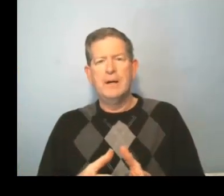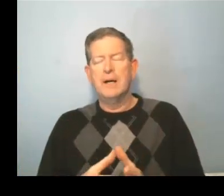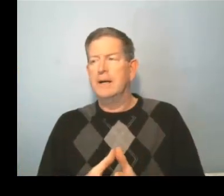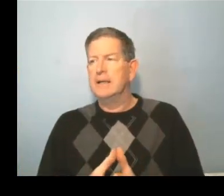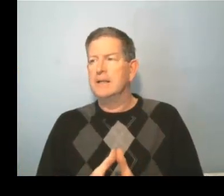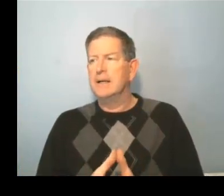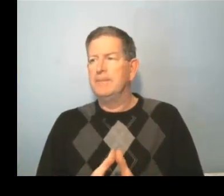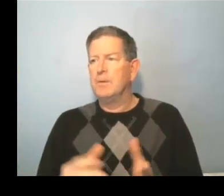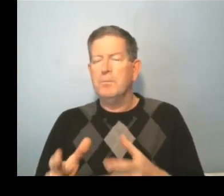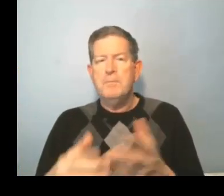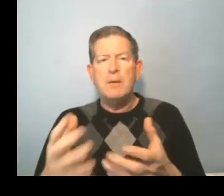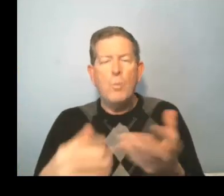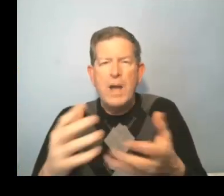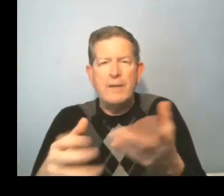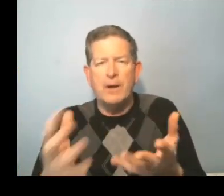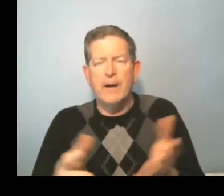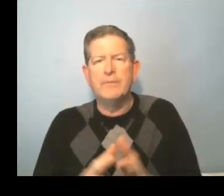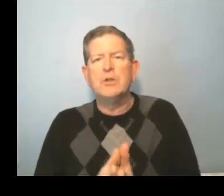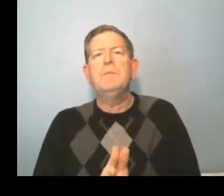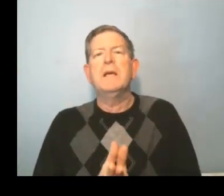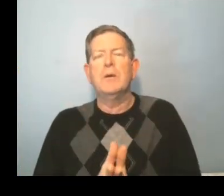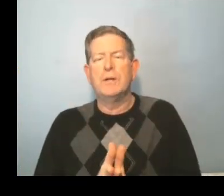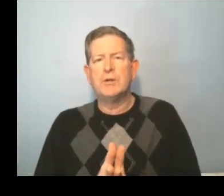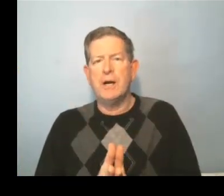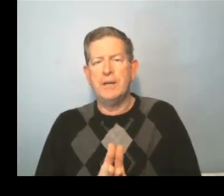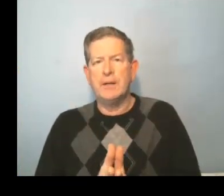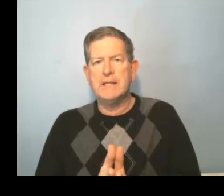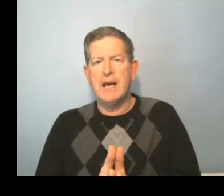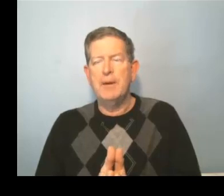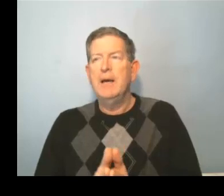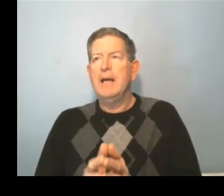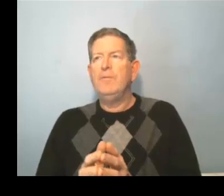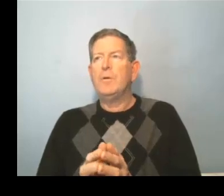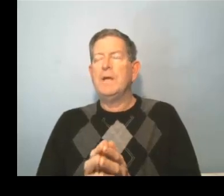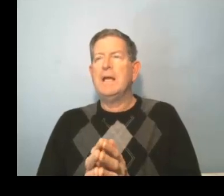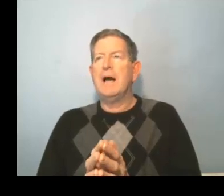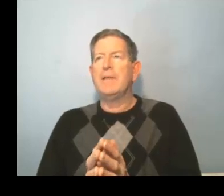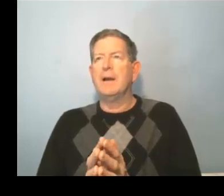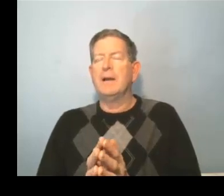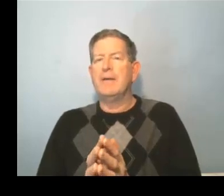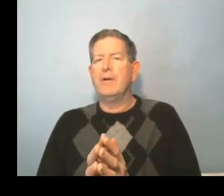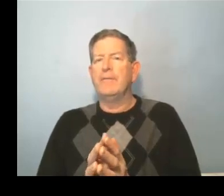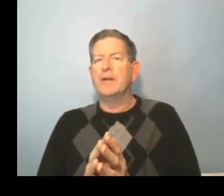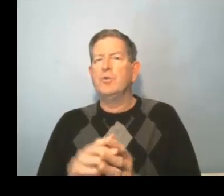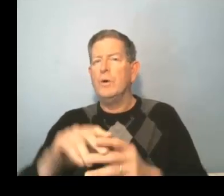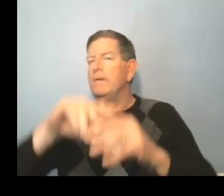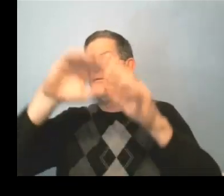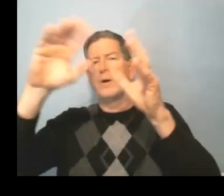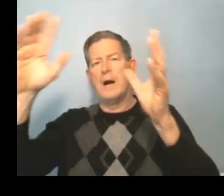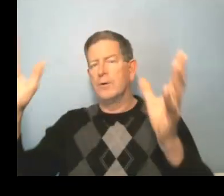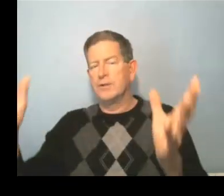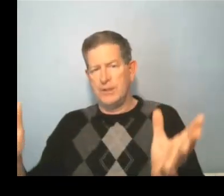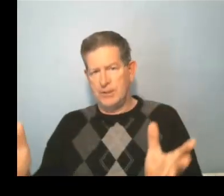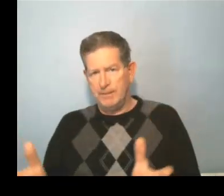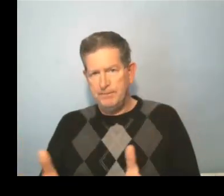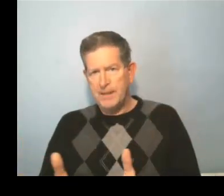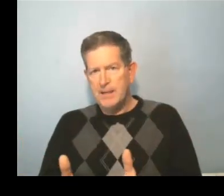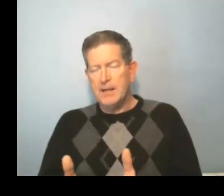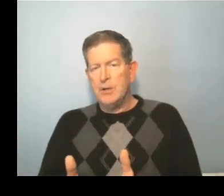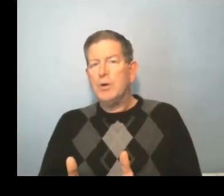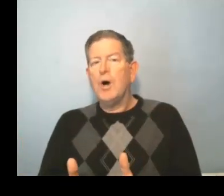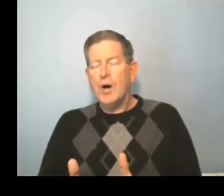12-hour way of speaking when you're talking about time. If you're thinking on the level of the 24-hour